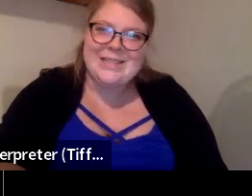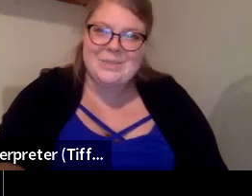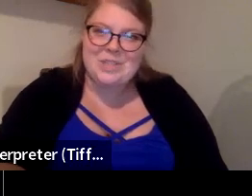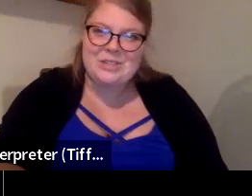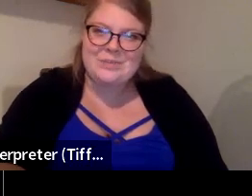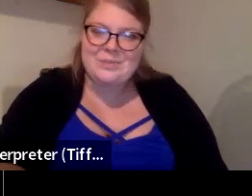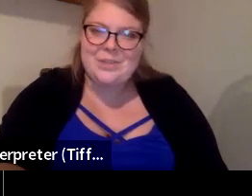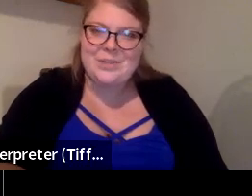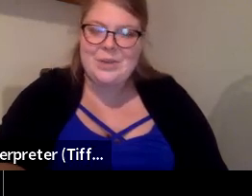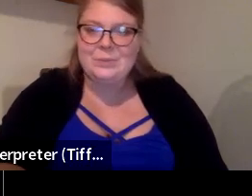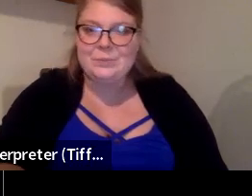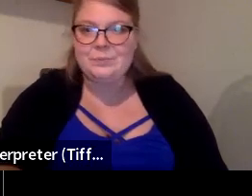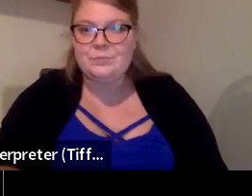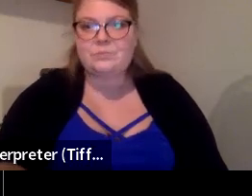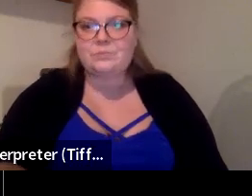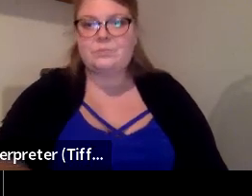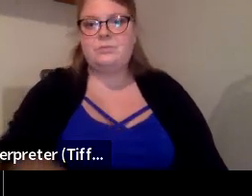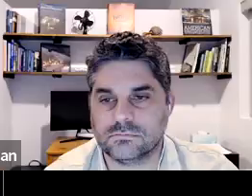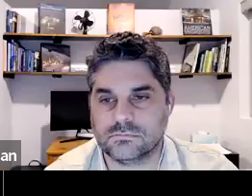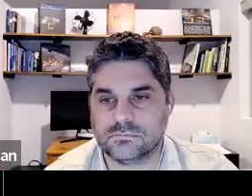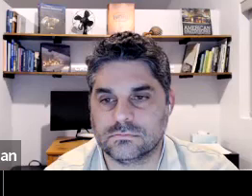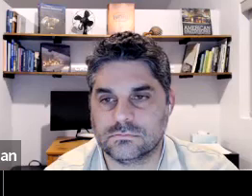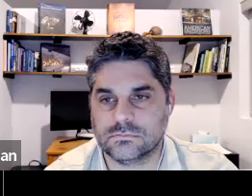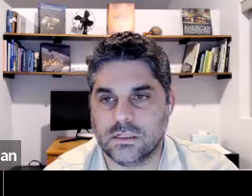an exemption. So